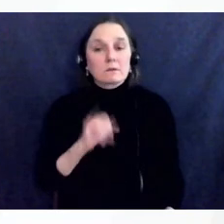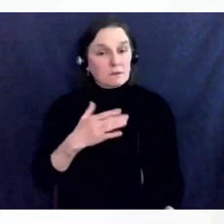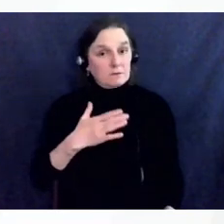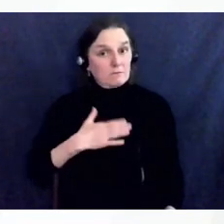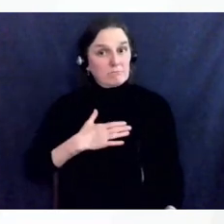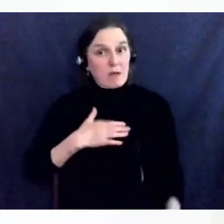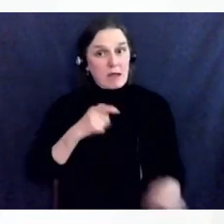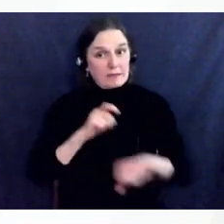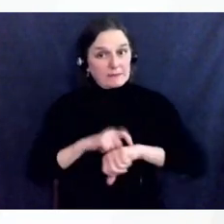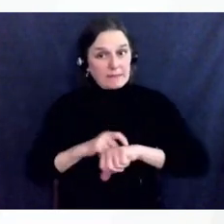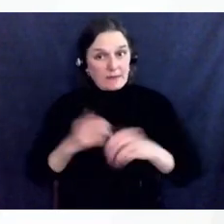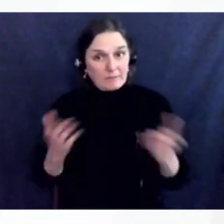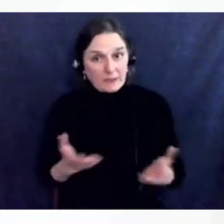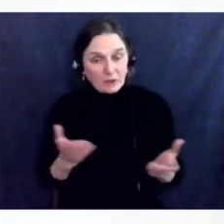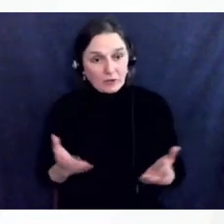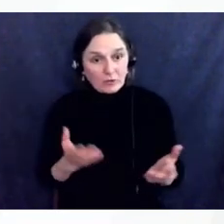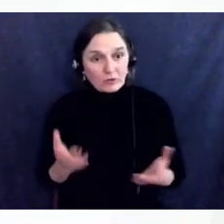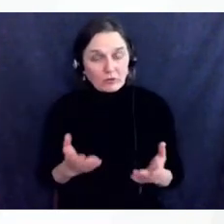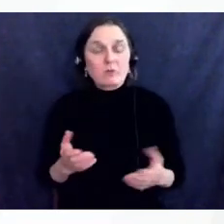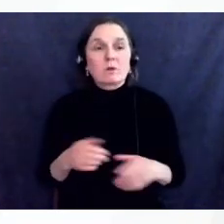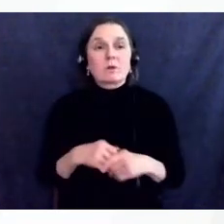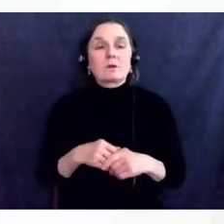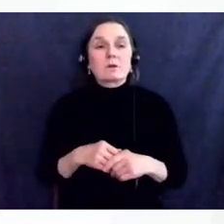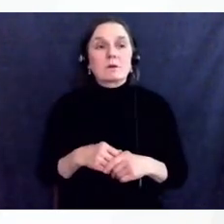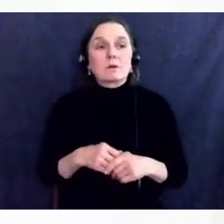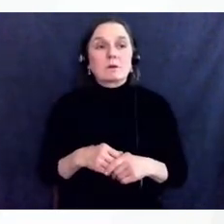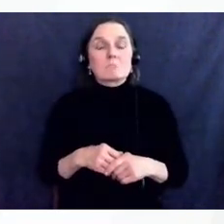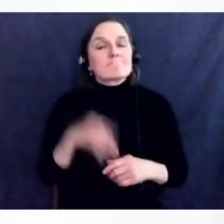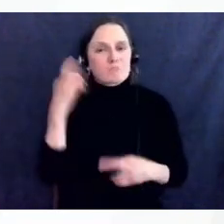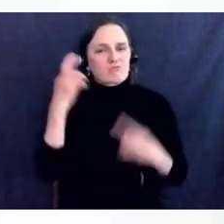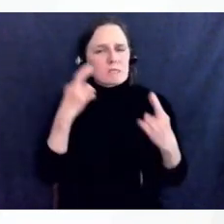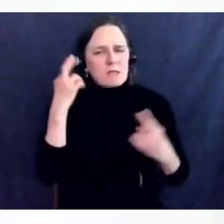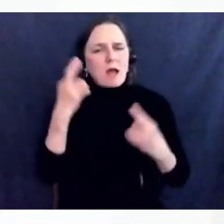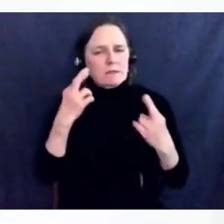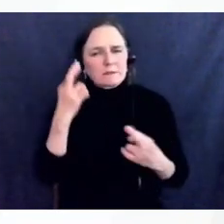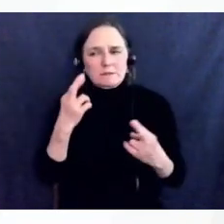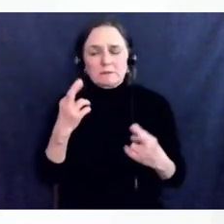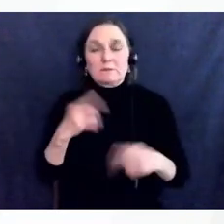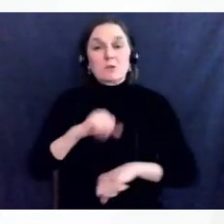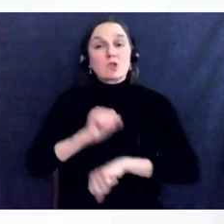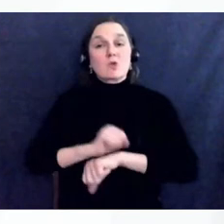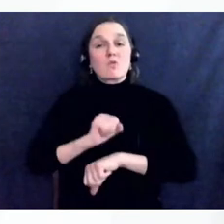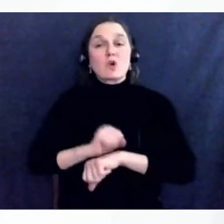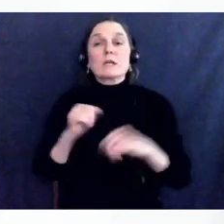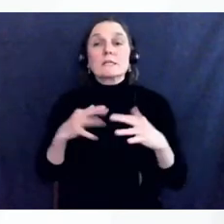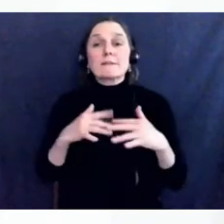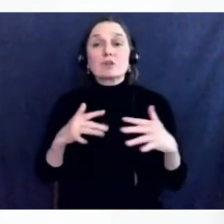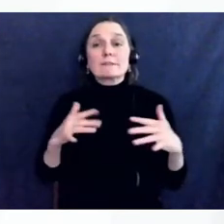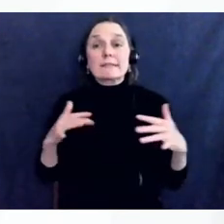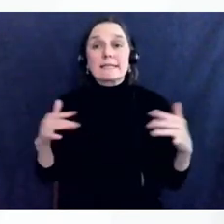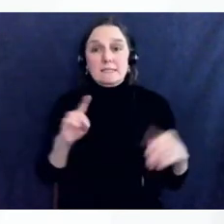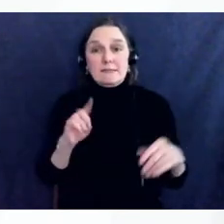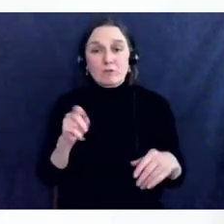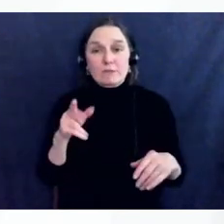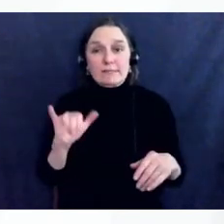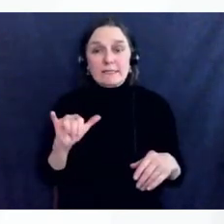The work of diversity belongs to all of us every day.